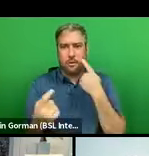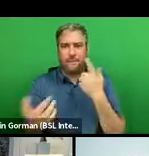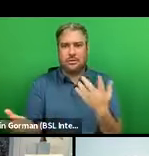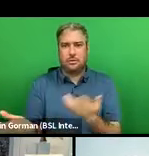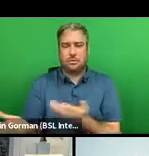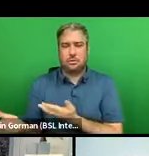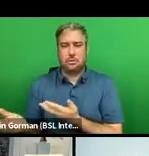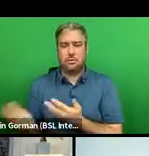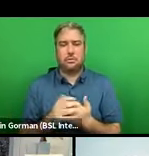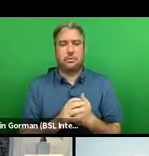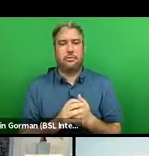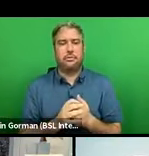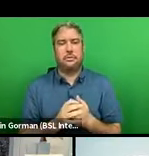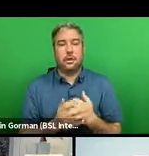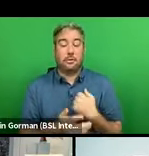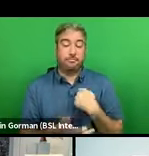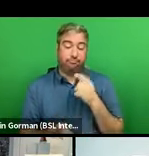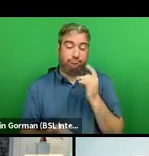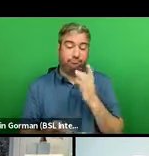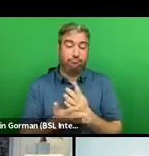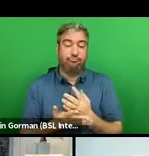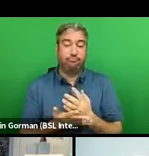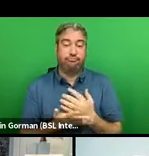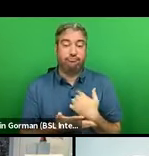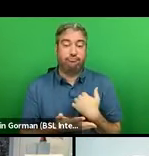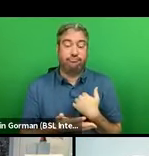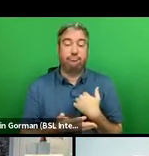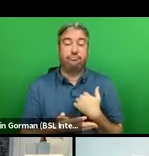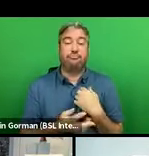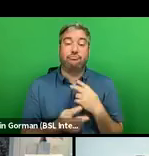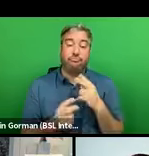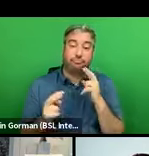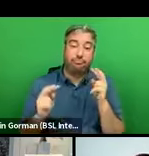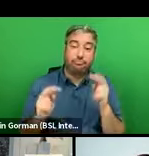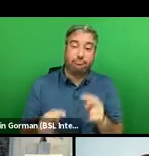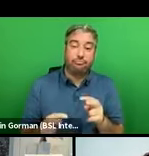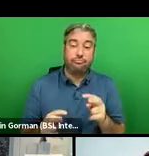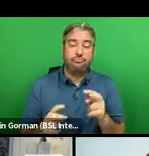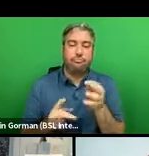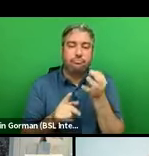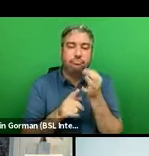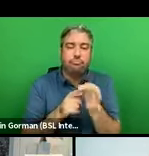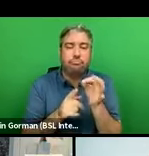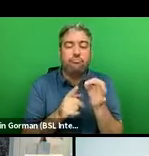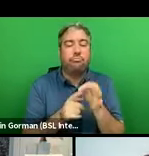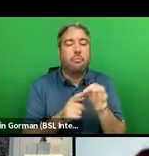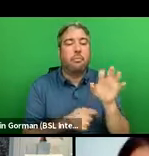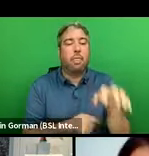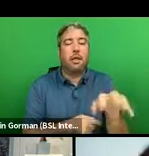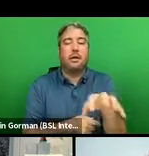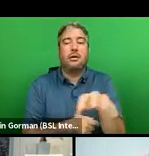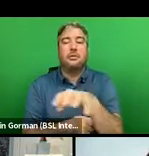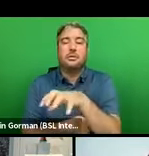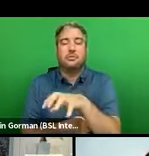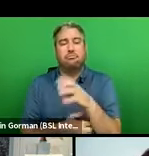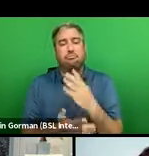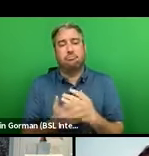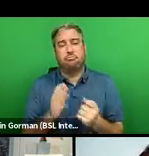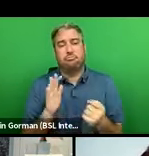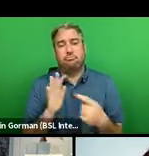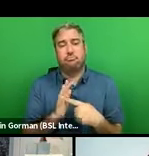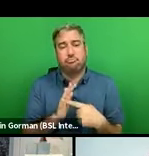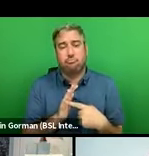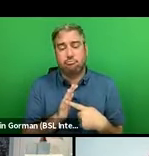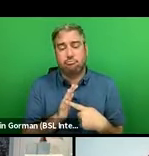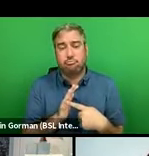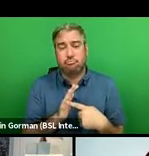the particularities of places is an important step towards trying to understand which kind